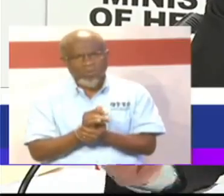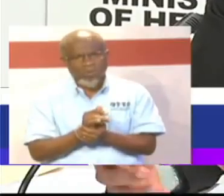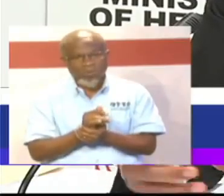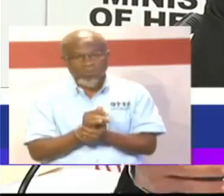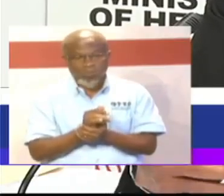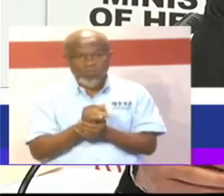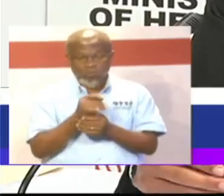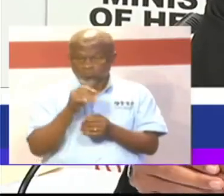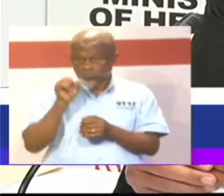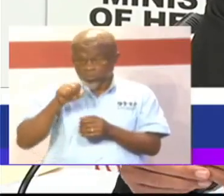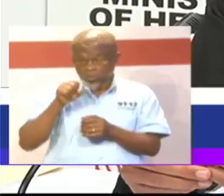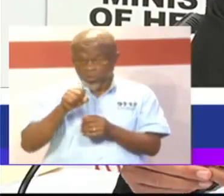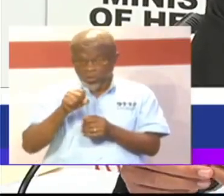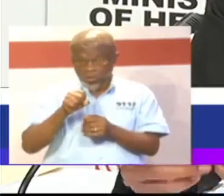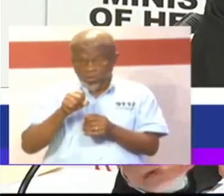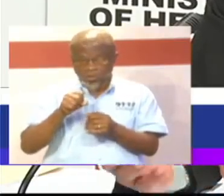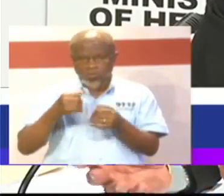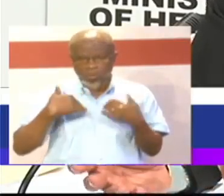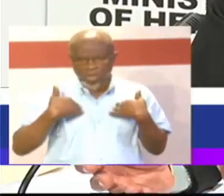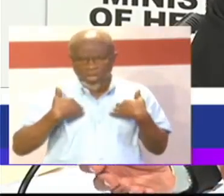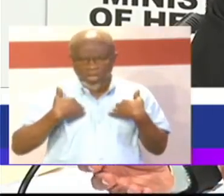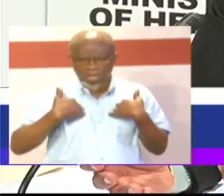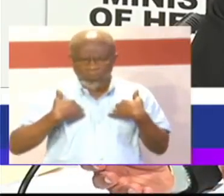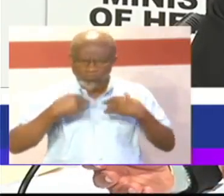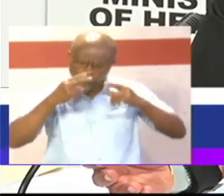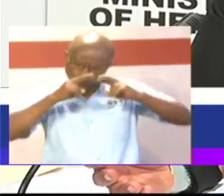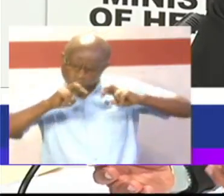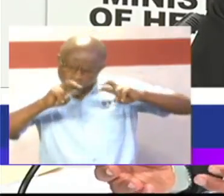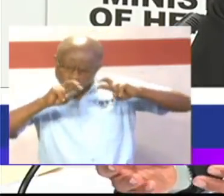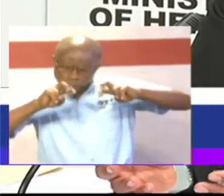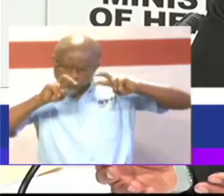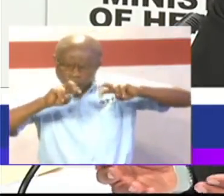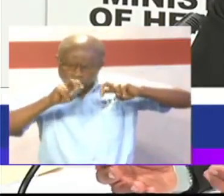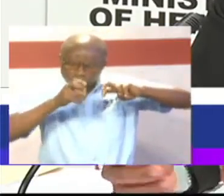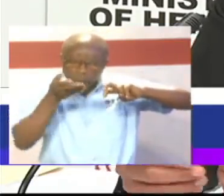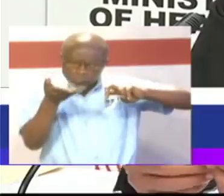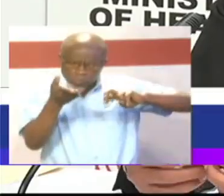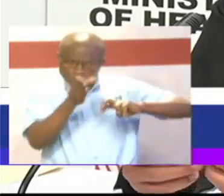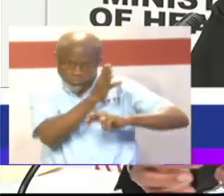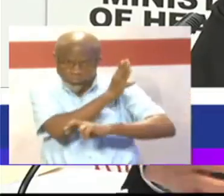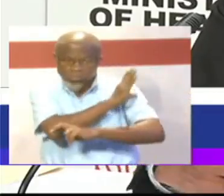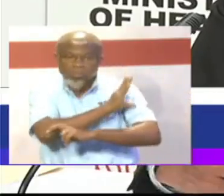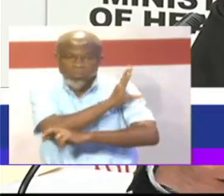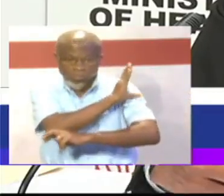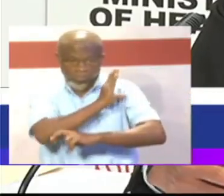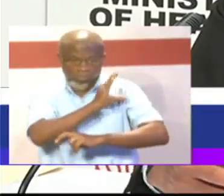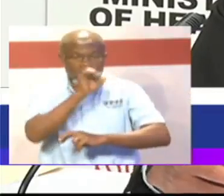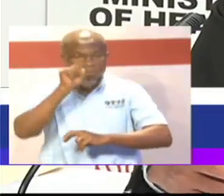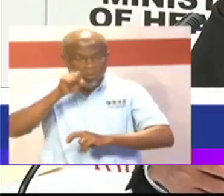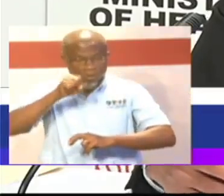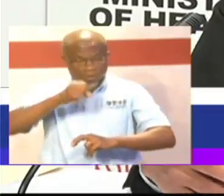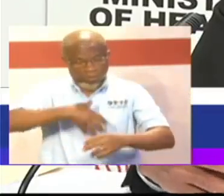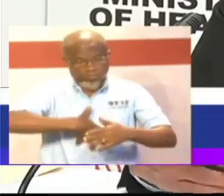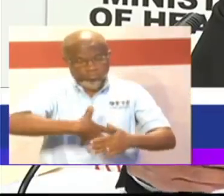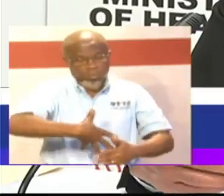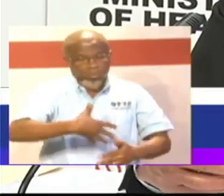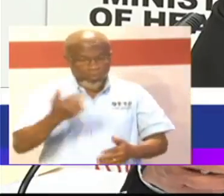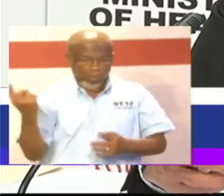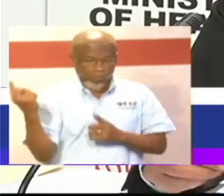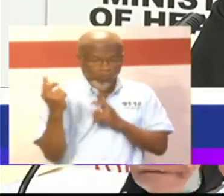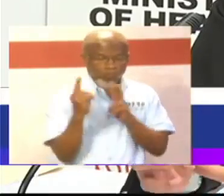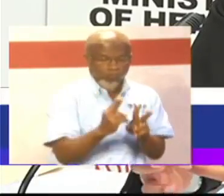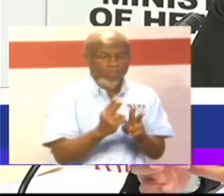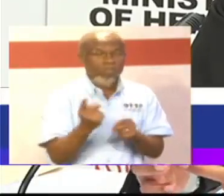We do conduct a significant number of screening activities in our clinics. So we screen all our pregnant patients when they're